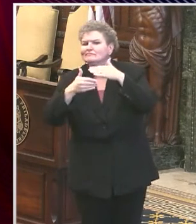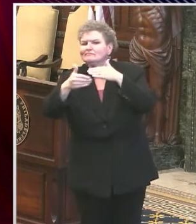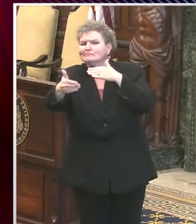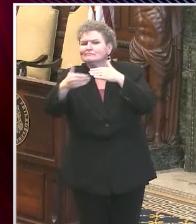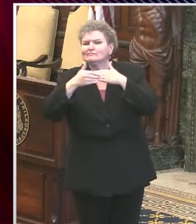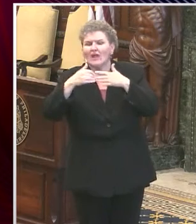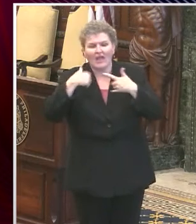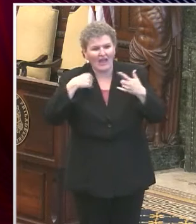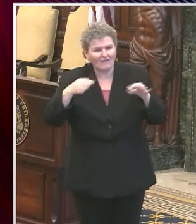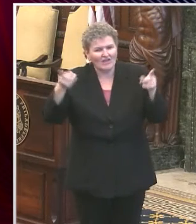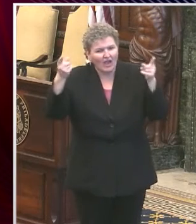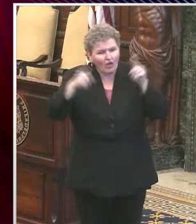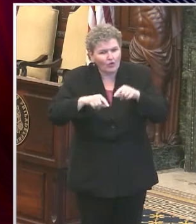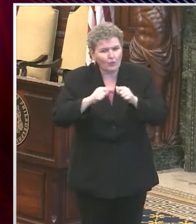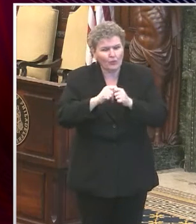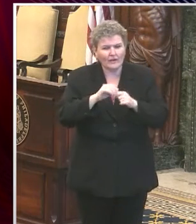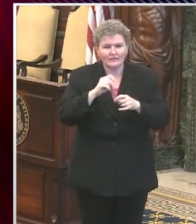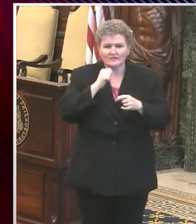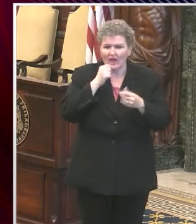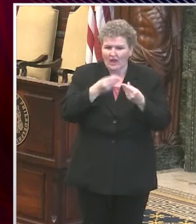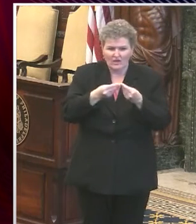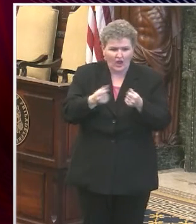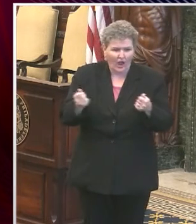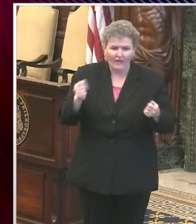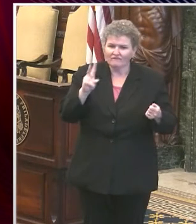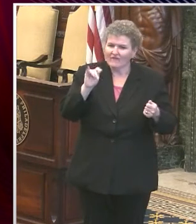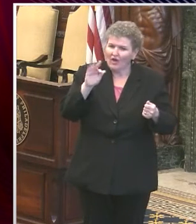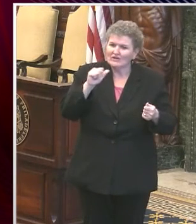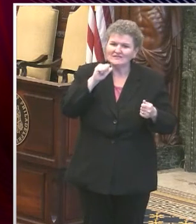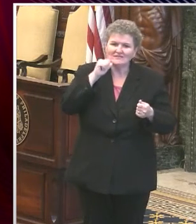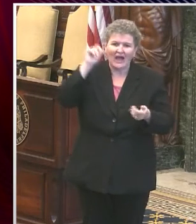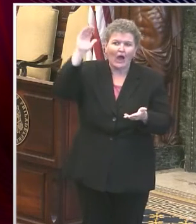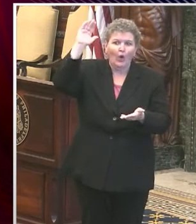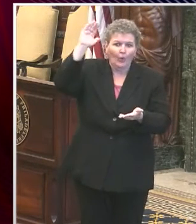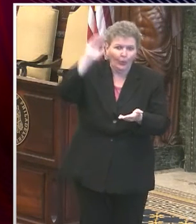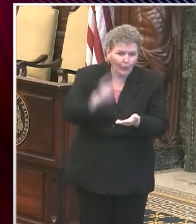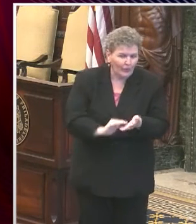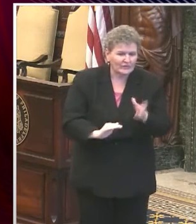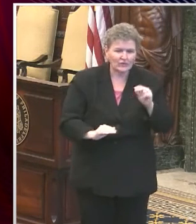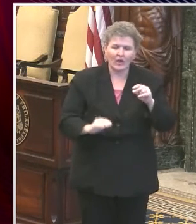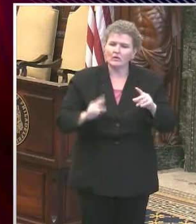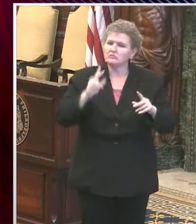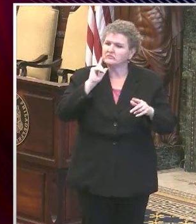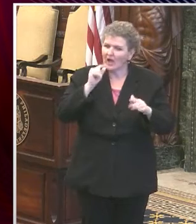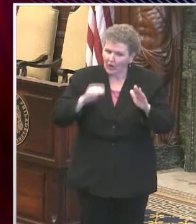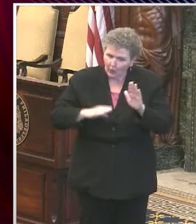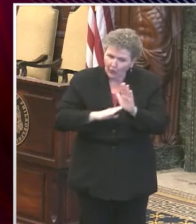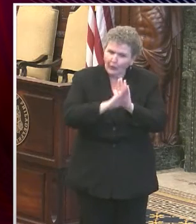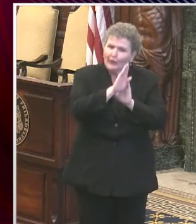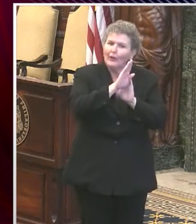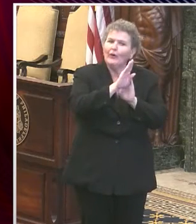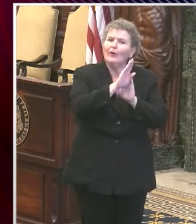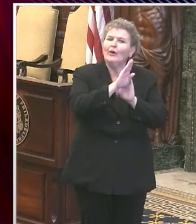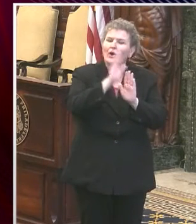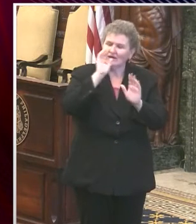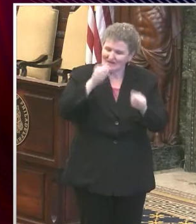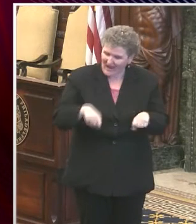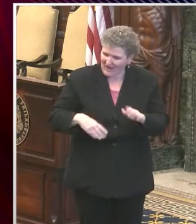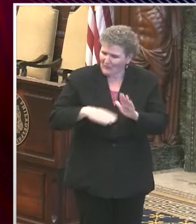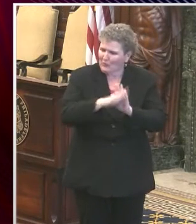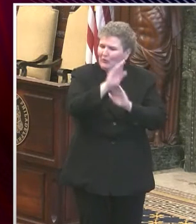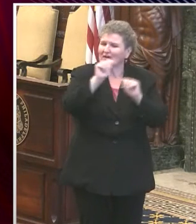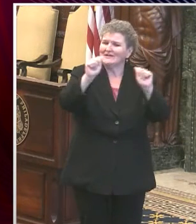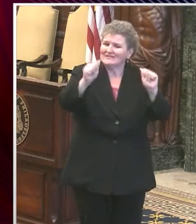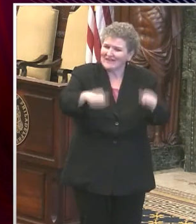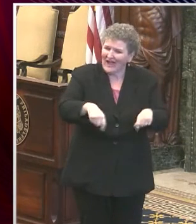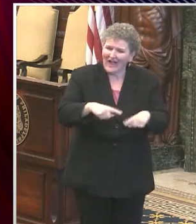virus isn't gone and the virus has the potential to come back. And everyone agrees on the basic strategy to prevent that. And so we're going to keep hitting those messages. If